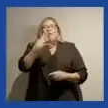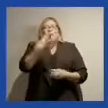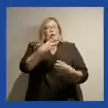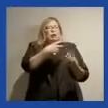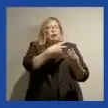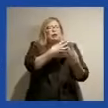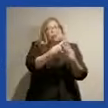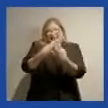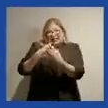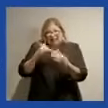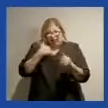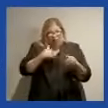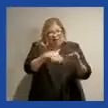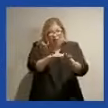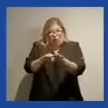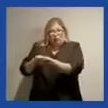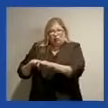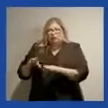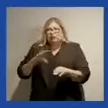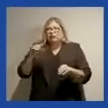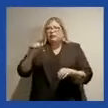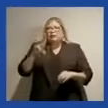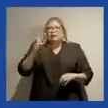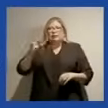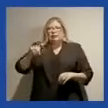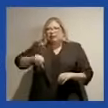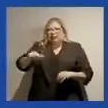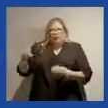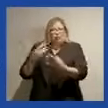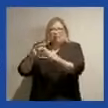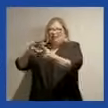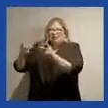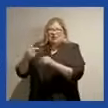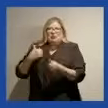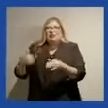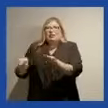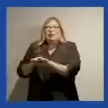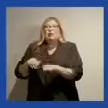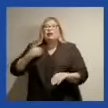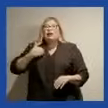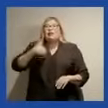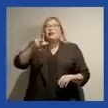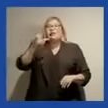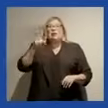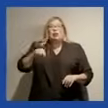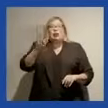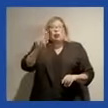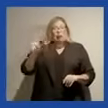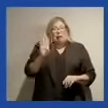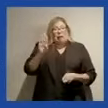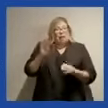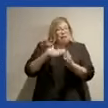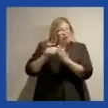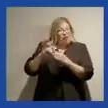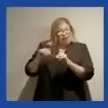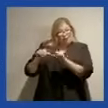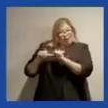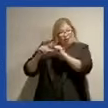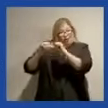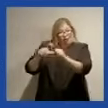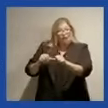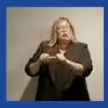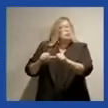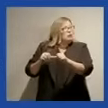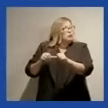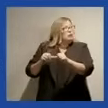the 7 yards that we've closed. So you've got $3.4 billion of ongoing we've saved that we'll project to